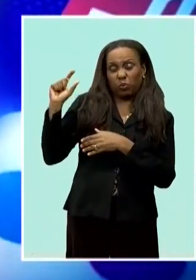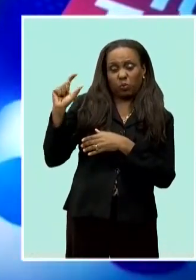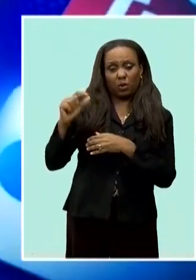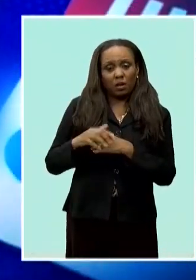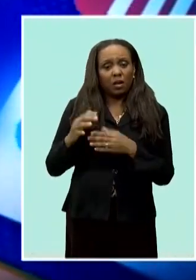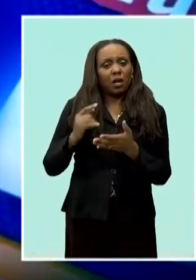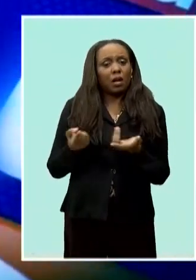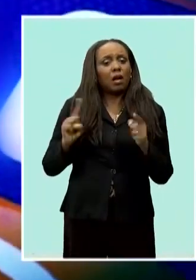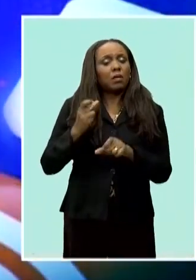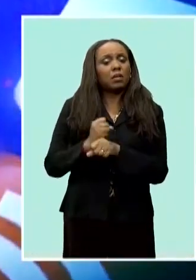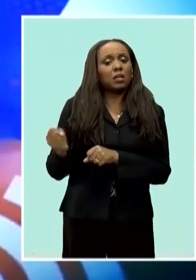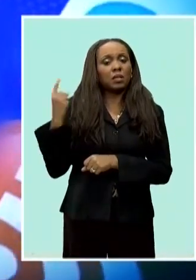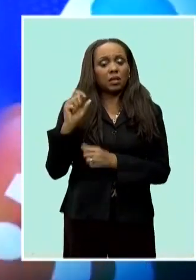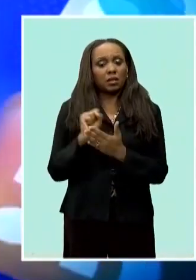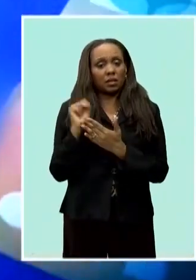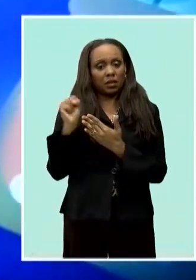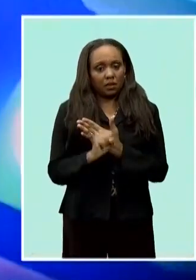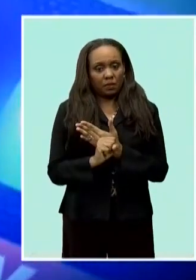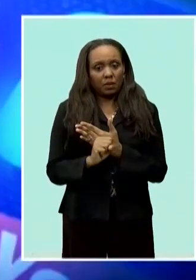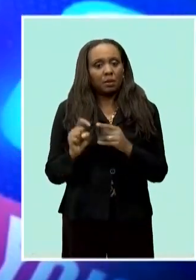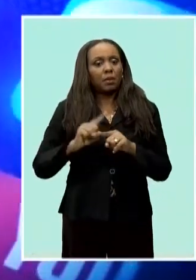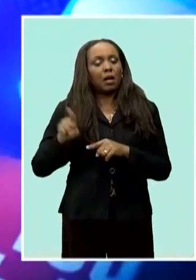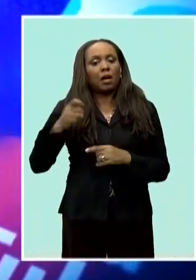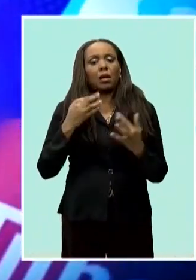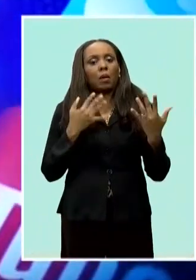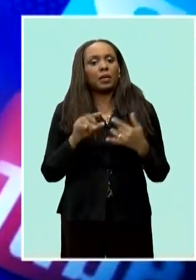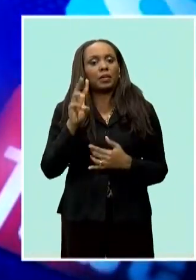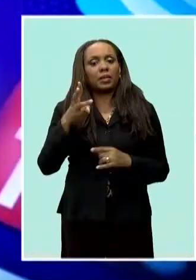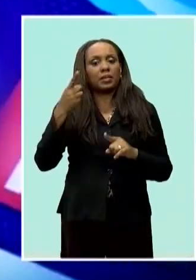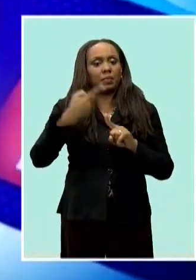Sir, you're under arrest. Okay, for what?